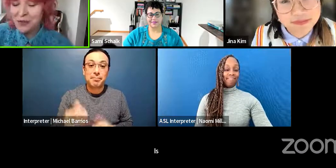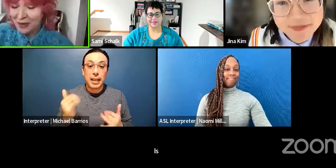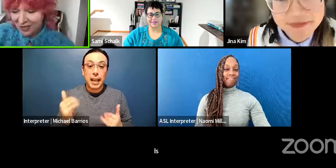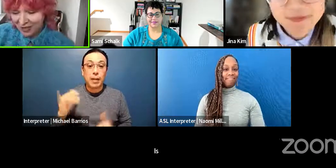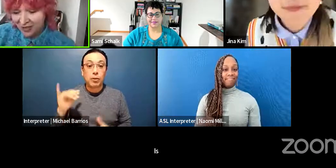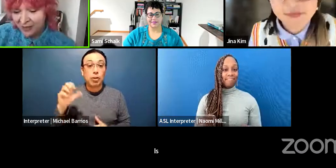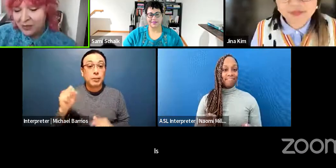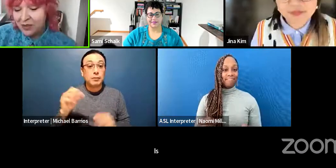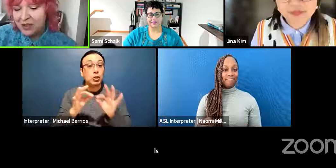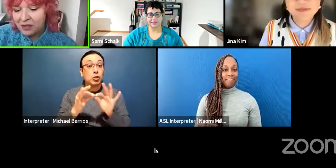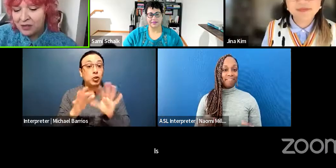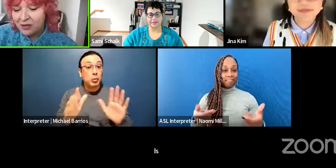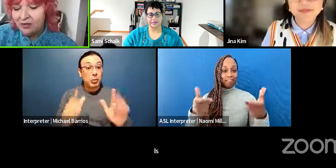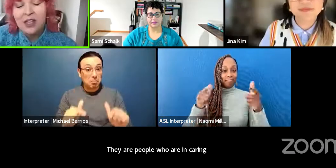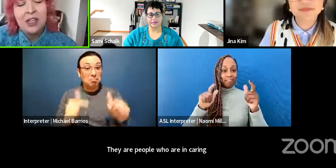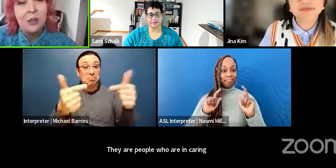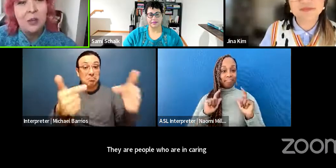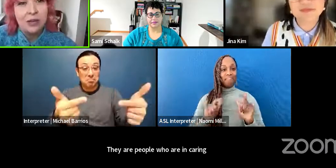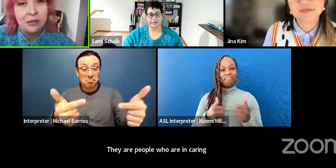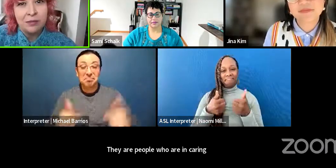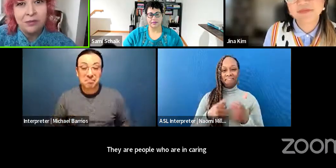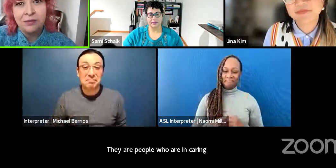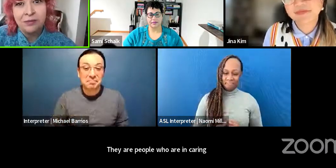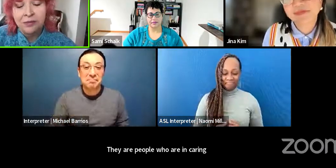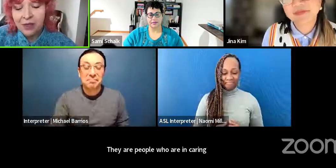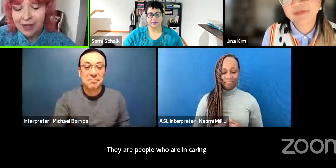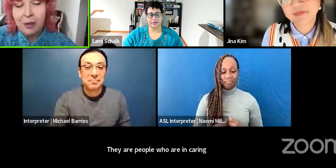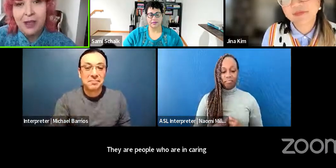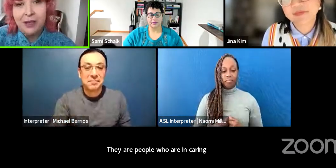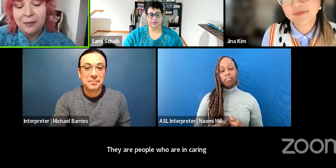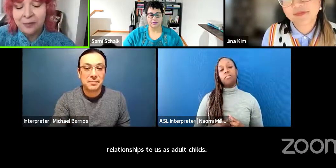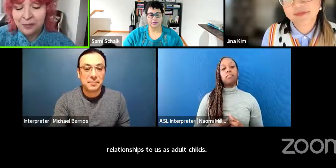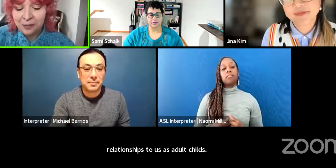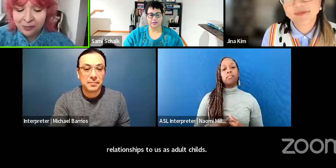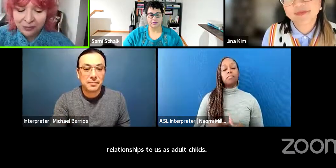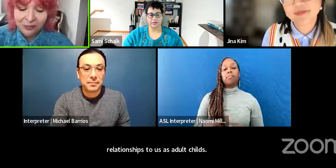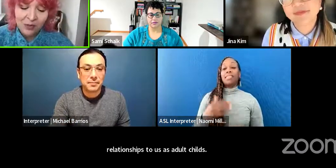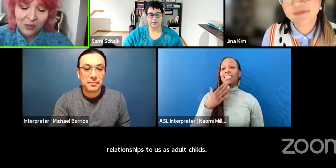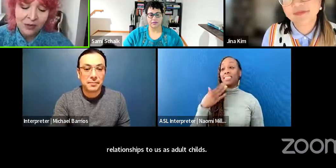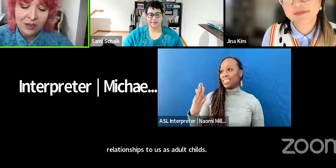Thank you. Vignette 1, Gay Bacon.